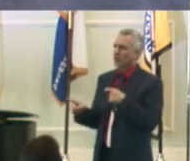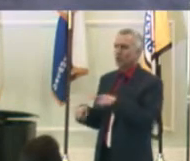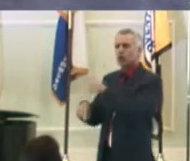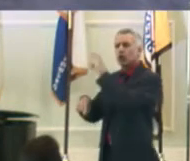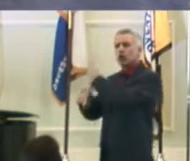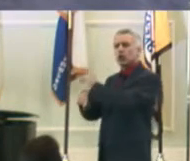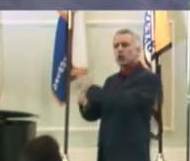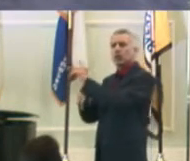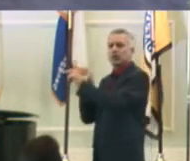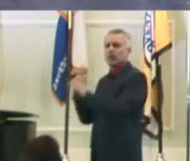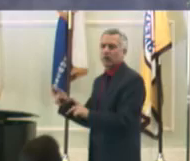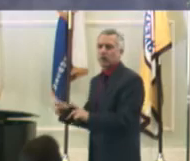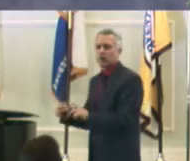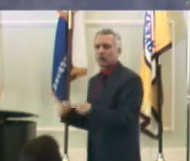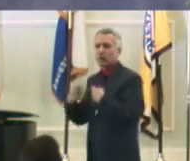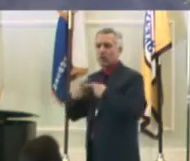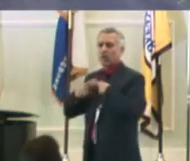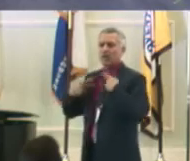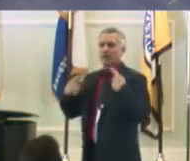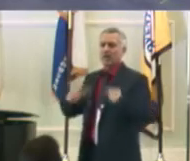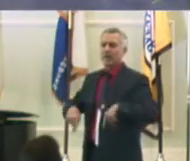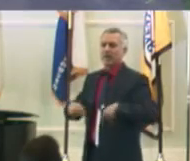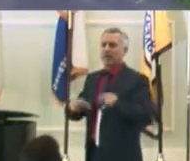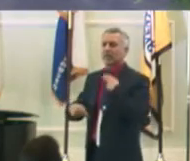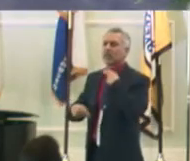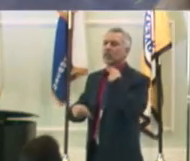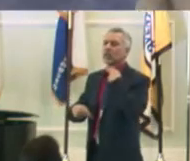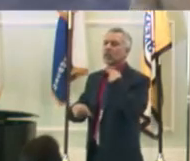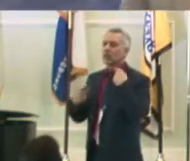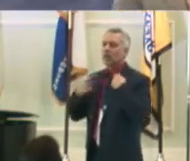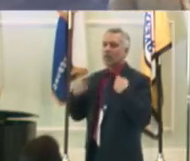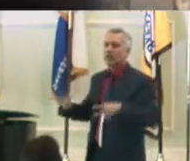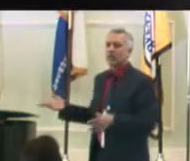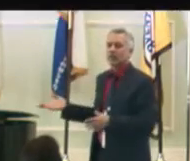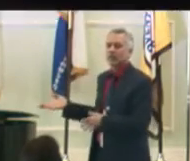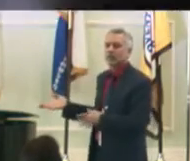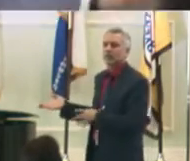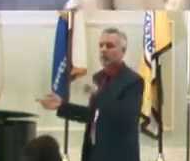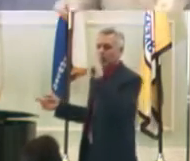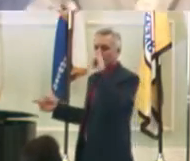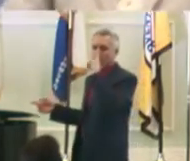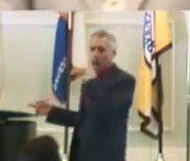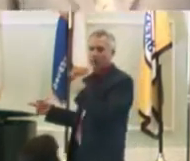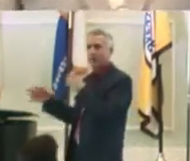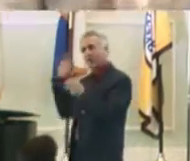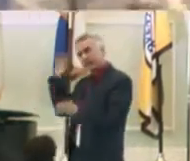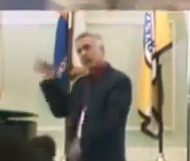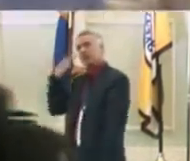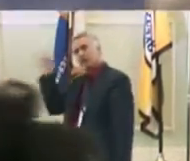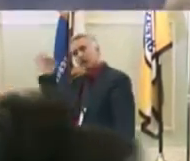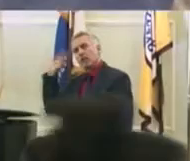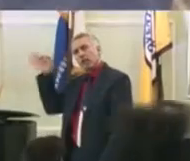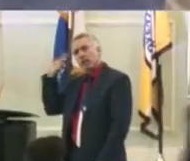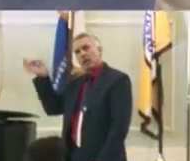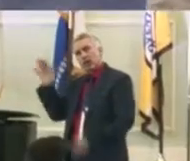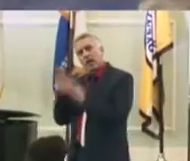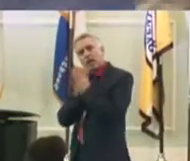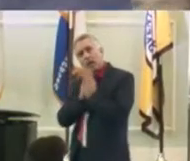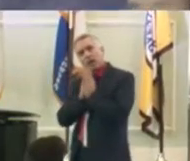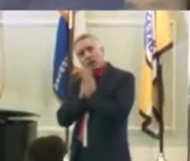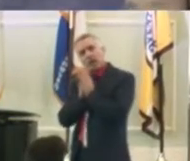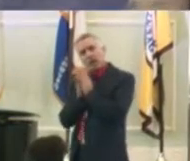not what they had been observing every day. I like the commentary puts it this way. I love this phraseology. It says this.